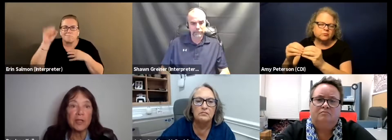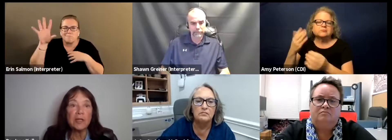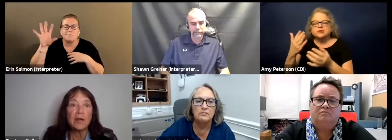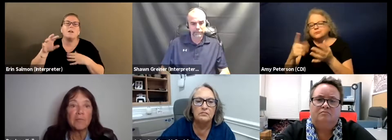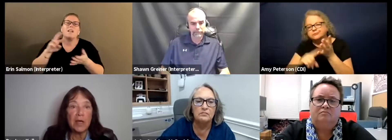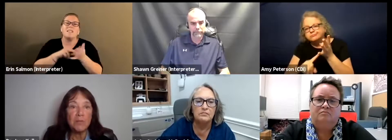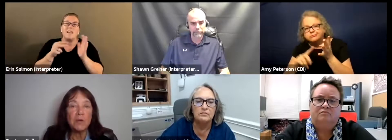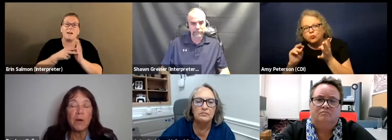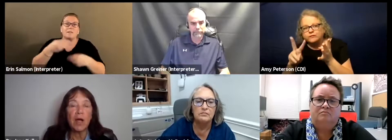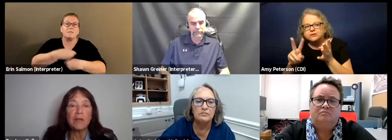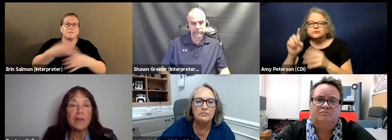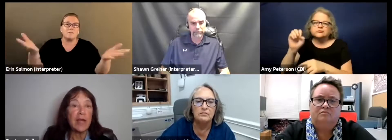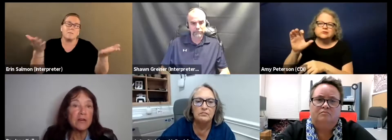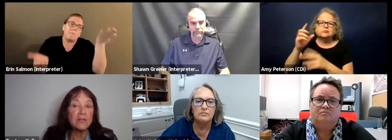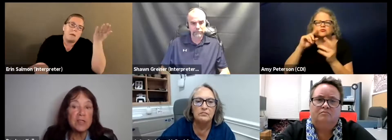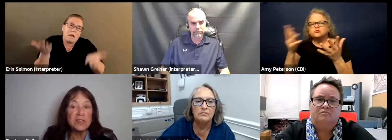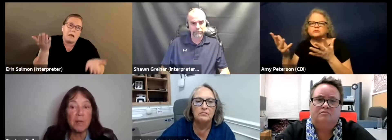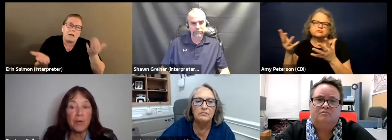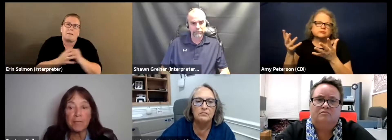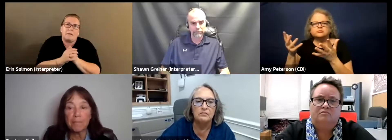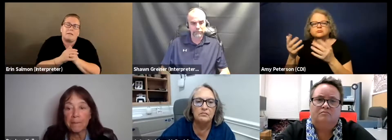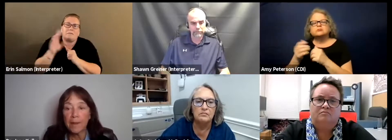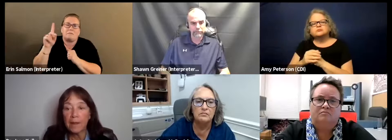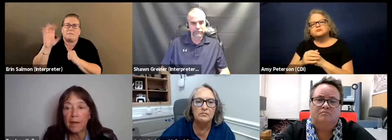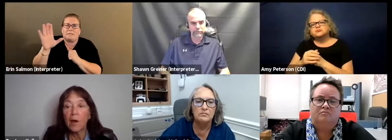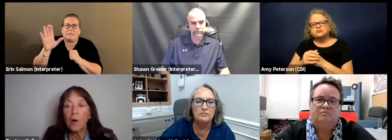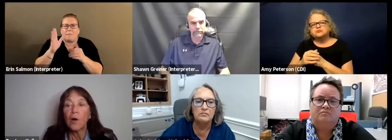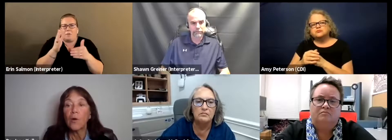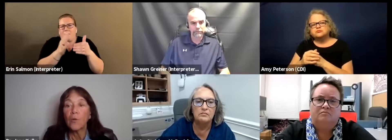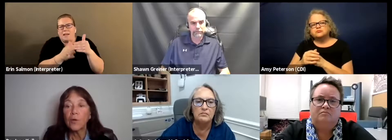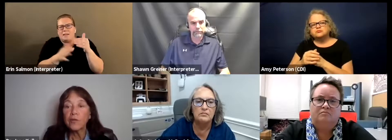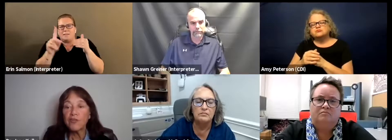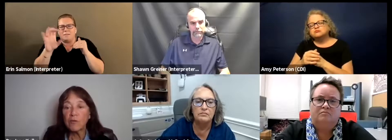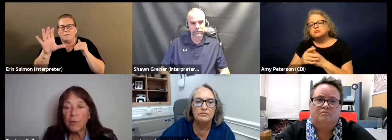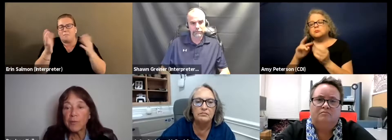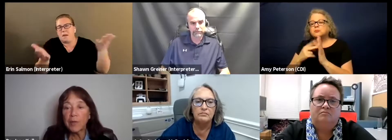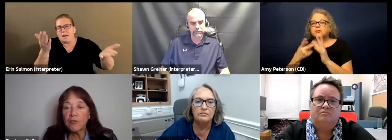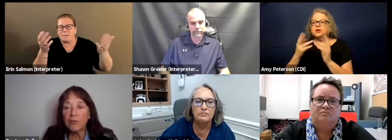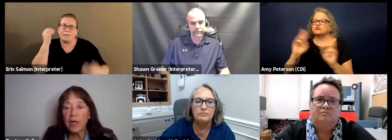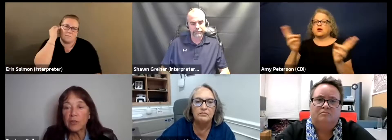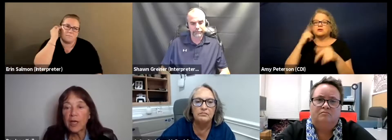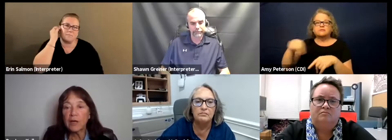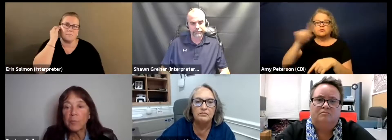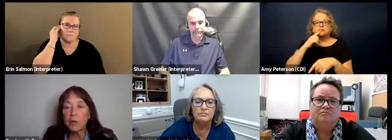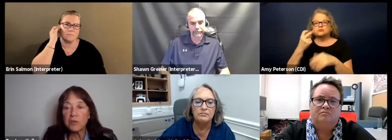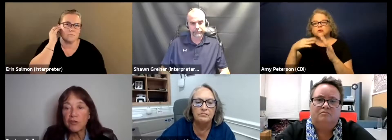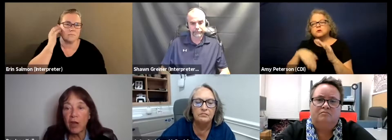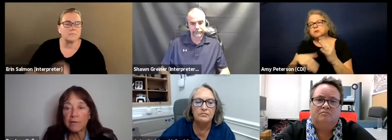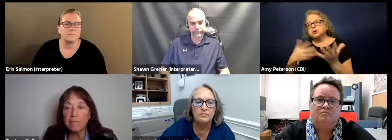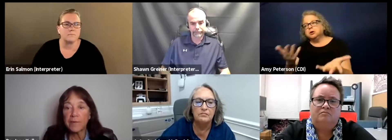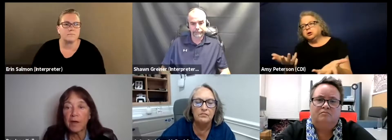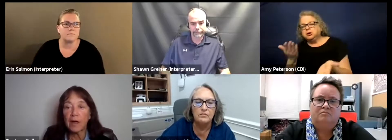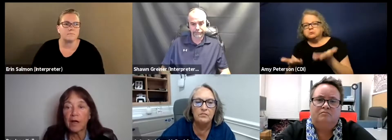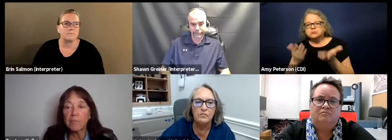availability maybe by the end of December. Will the general population be able to get a booster